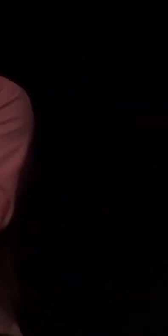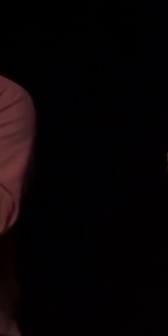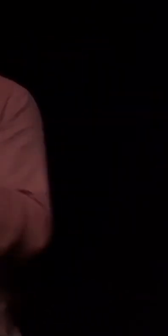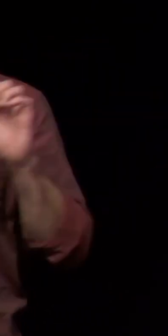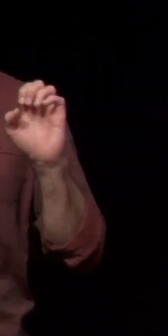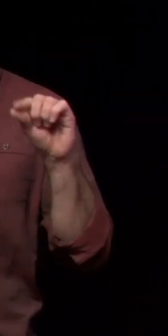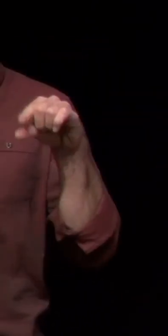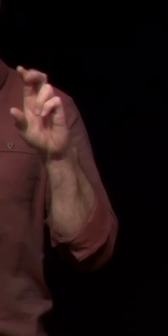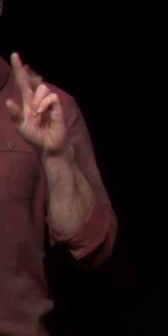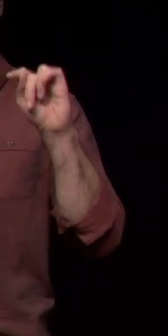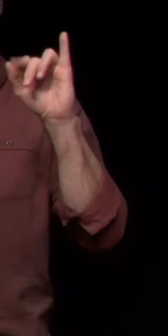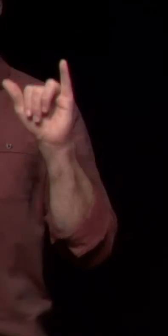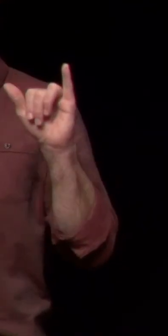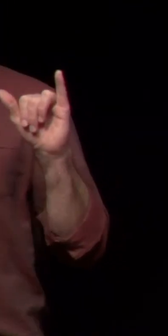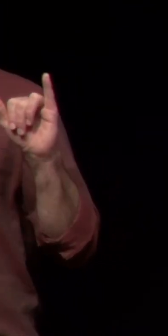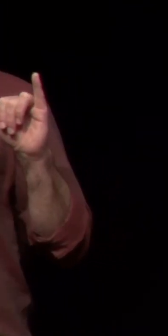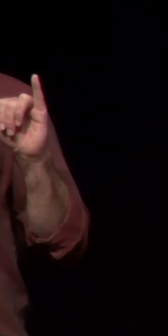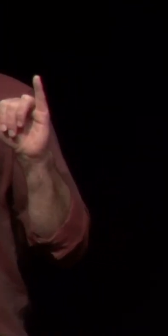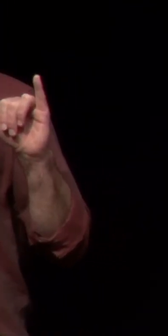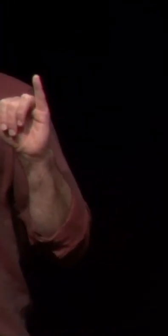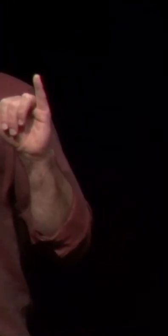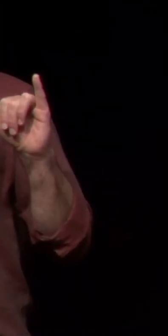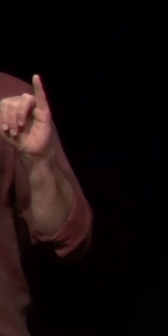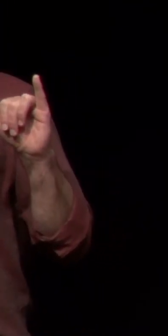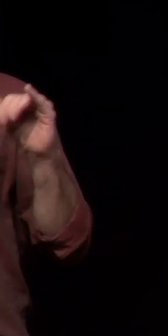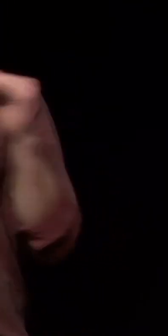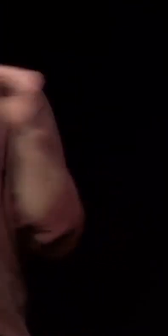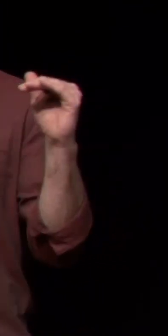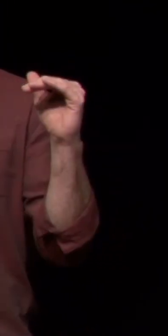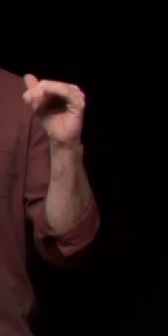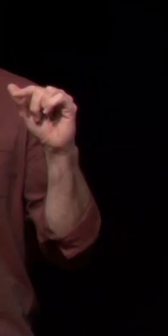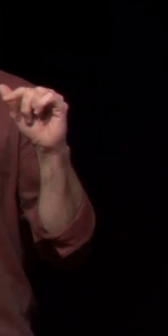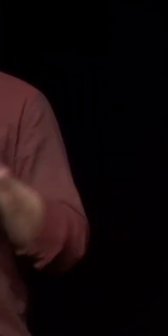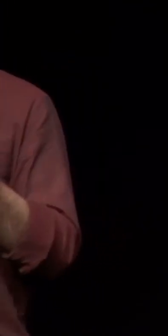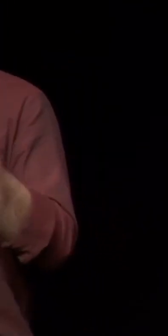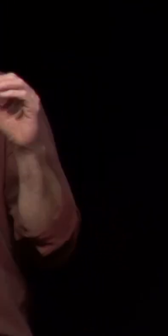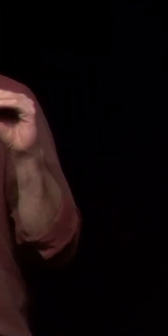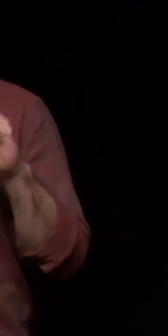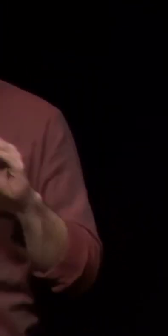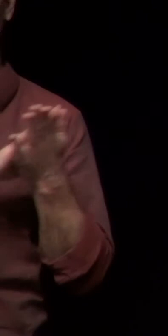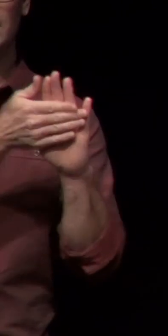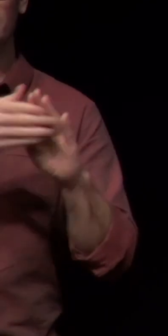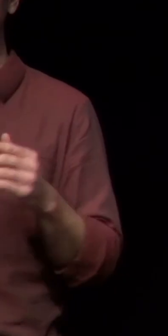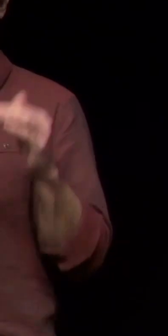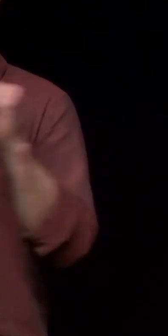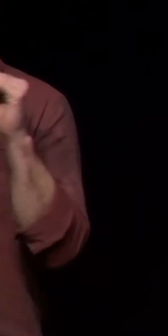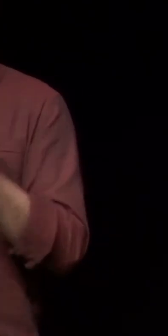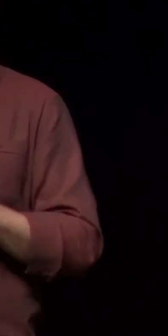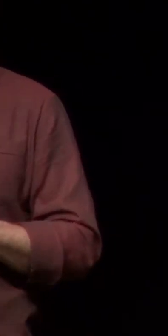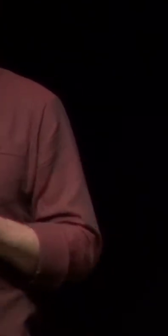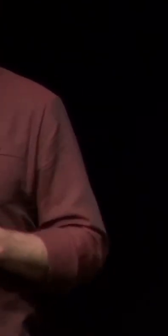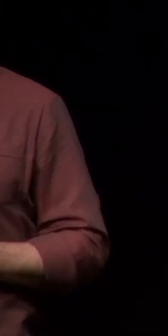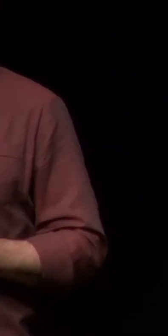equality is often through the pathway of equity and fairness. And so, whether you call it quotas or standards, let's